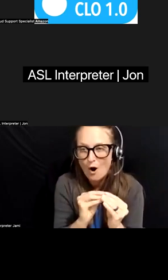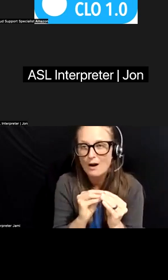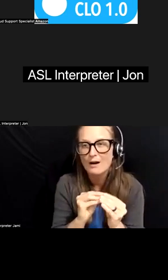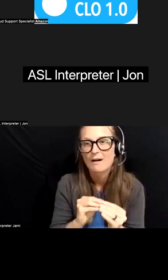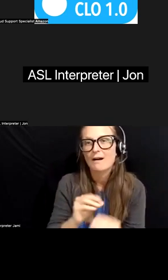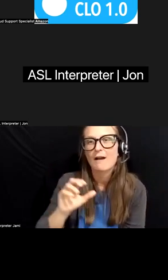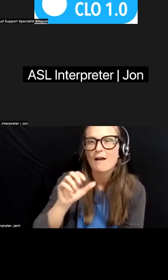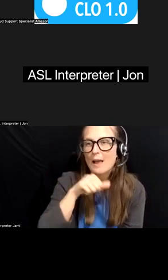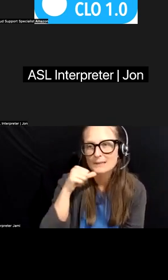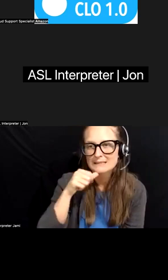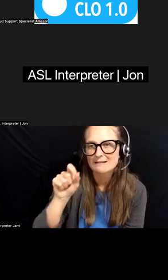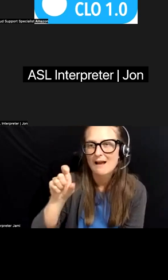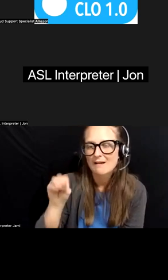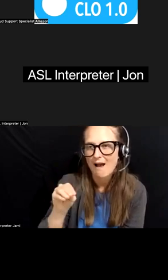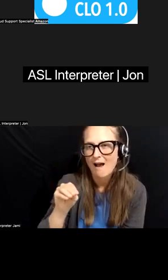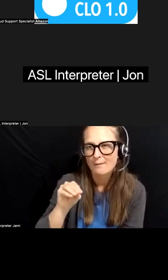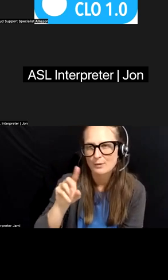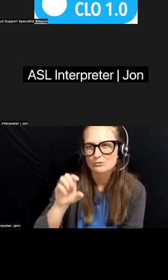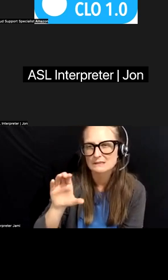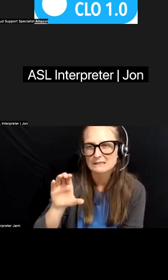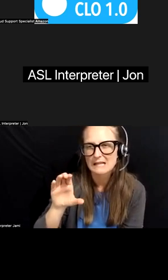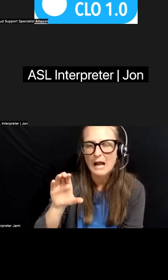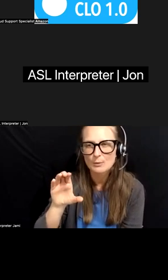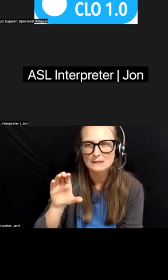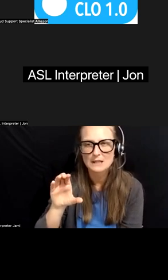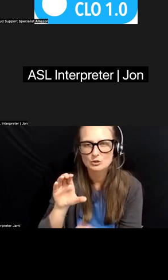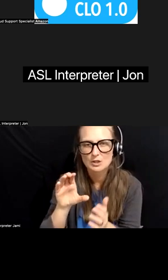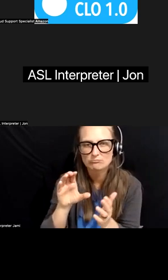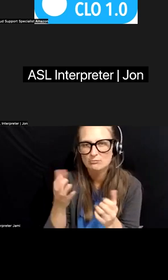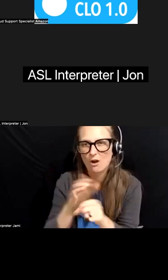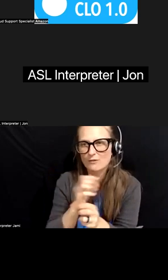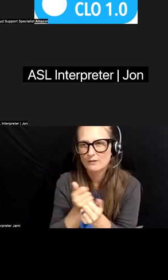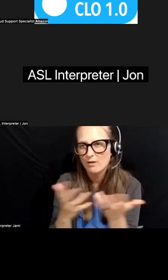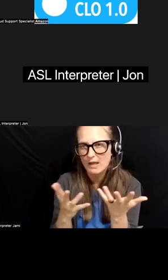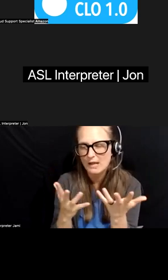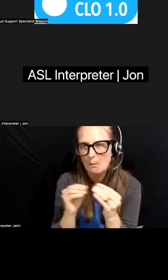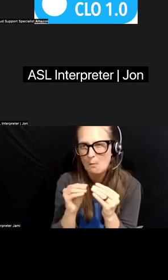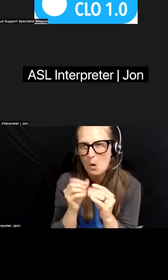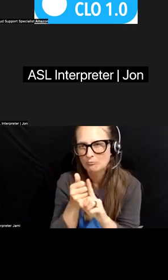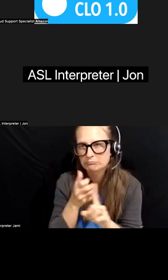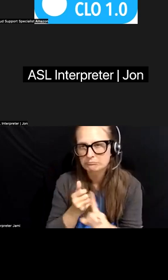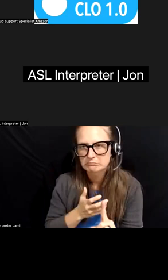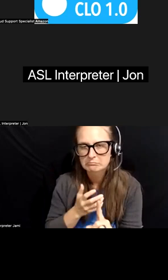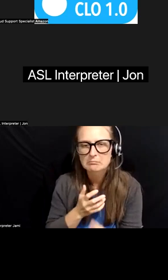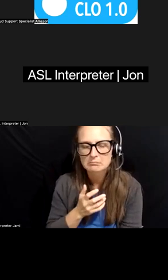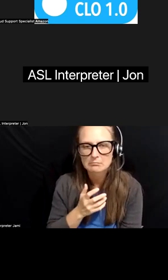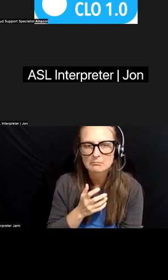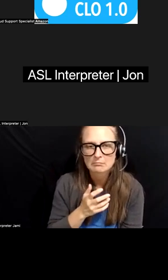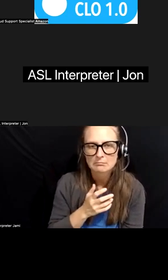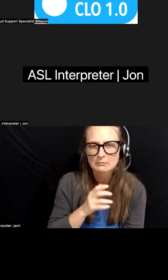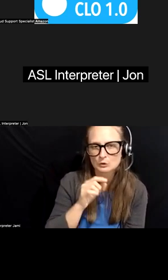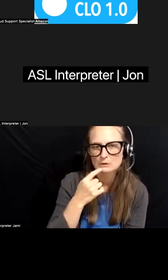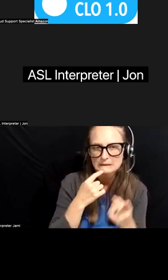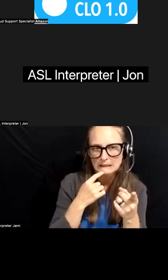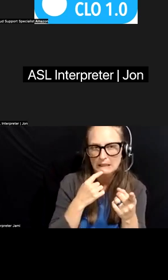Amazon.com and their documentation covers this stuff in lots of details. And you can see infrastructure as a